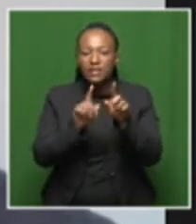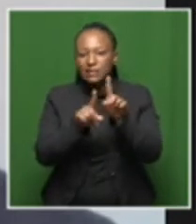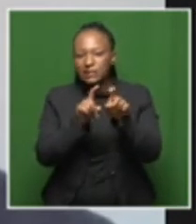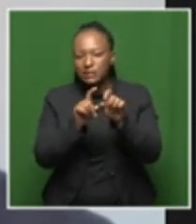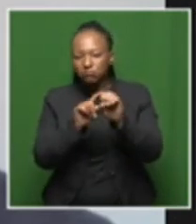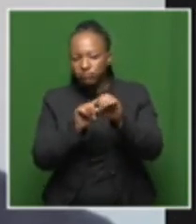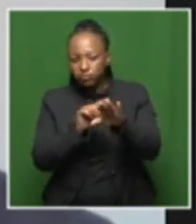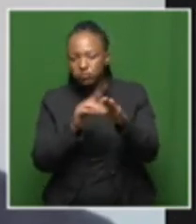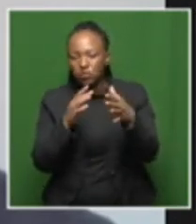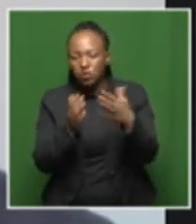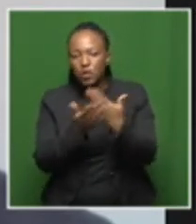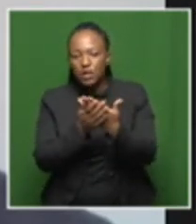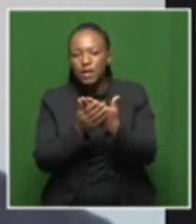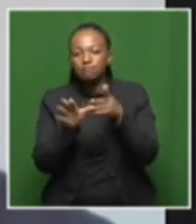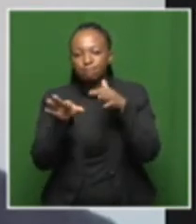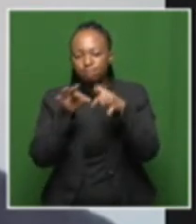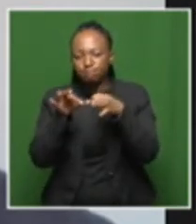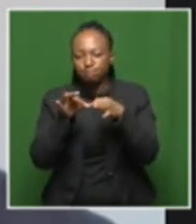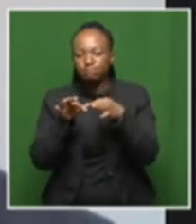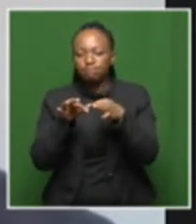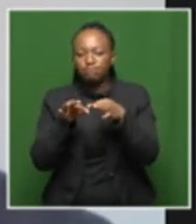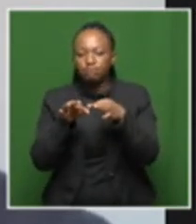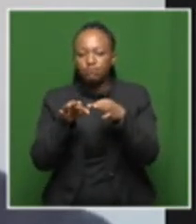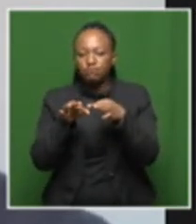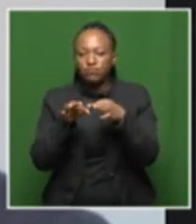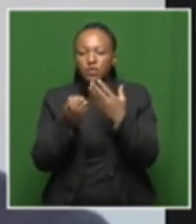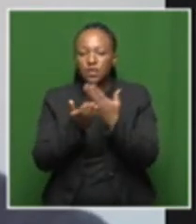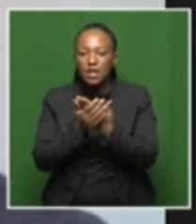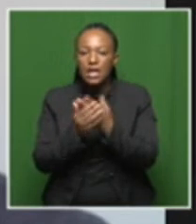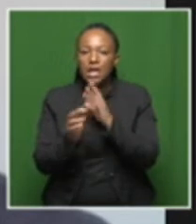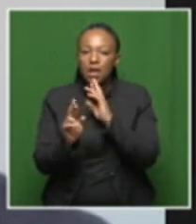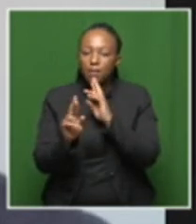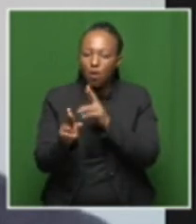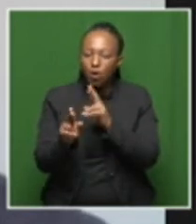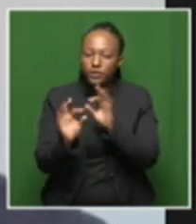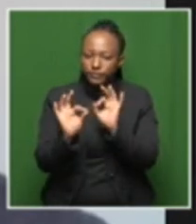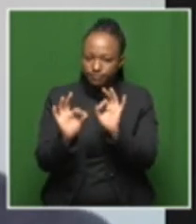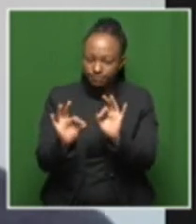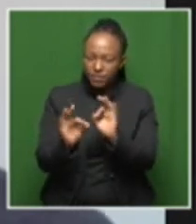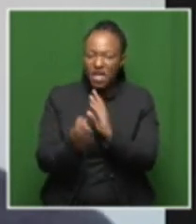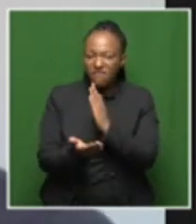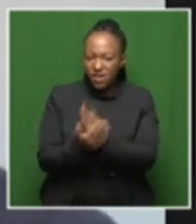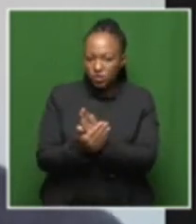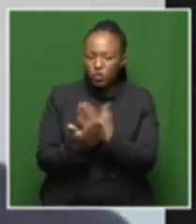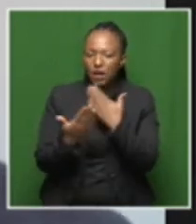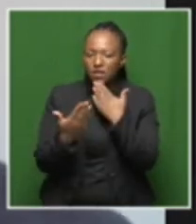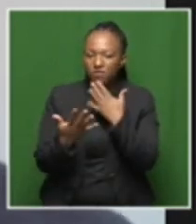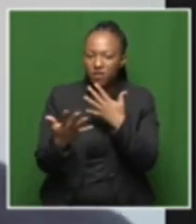so that we are able to give clarity so that they also be able to report accurately and factually.